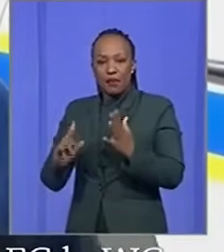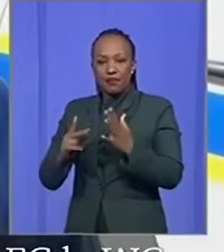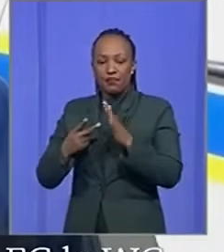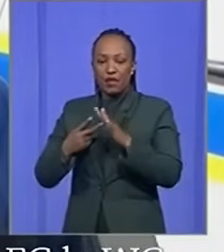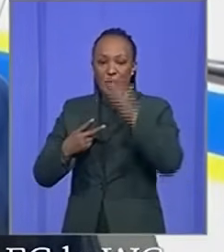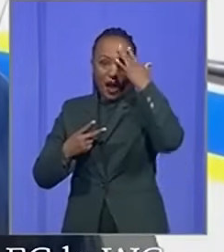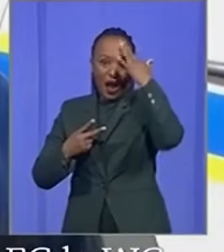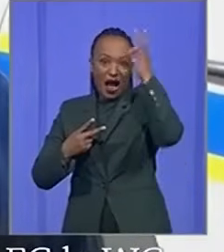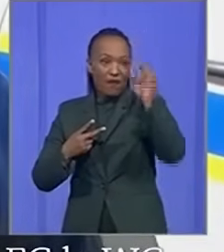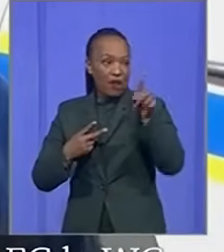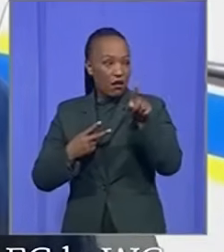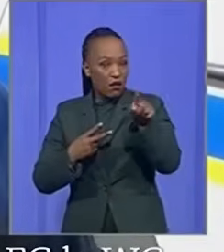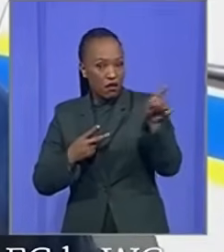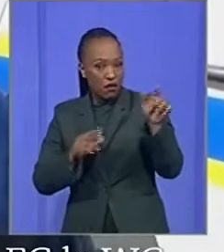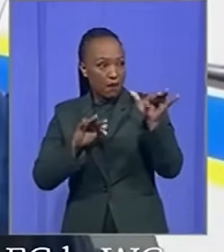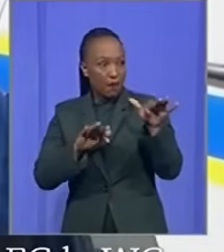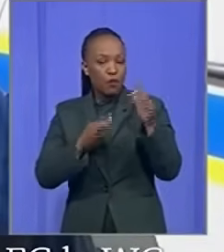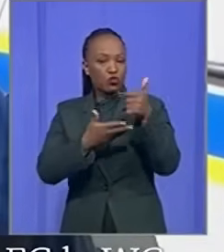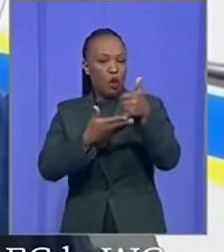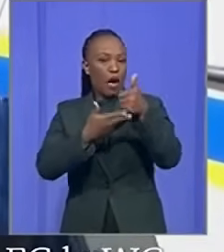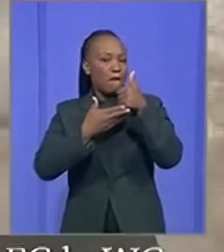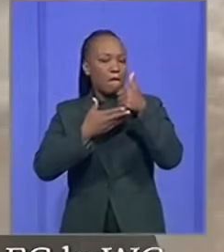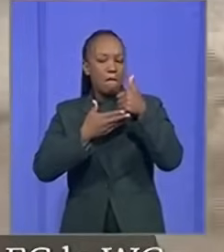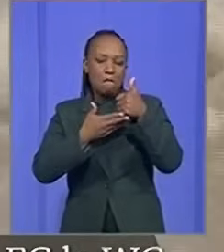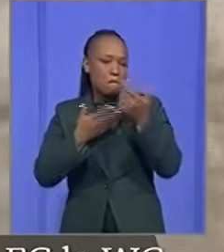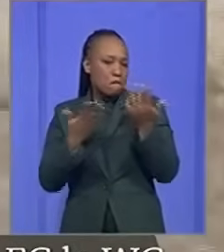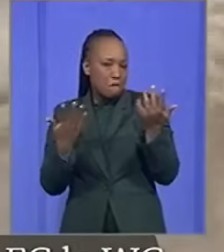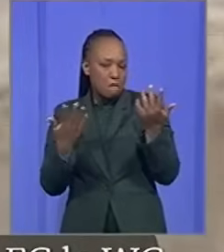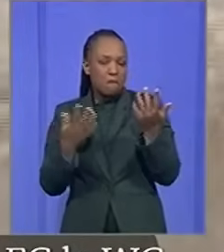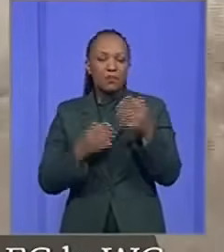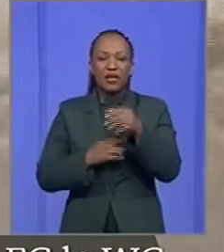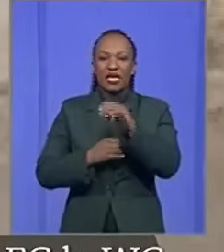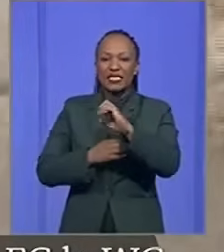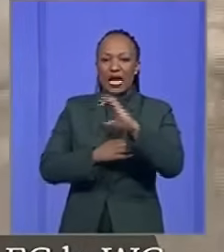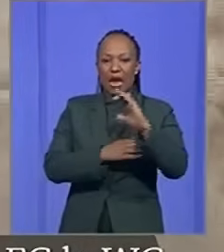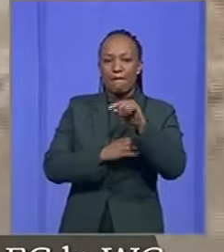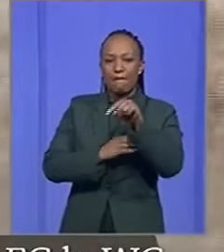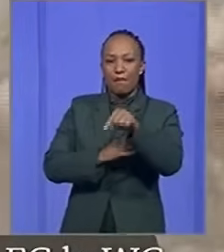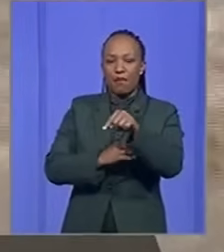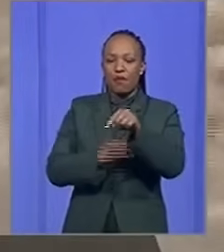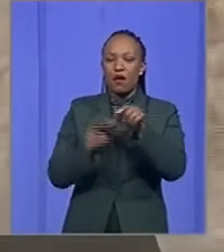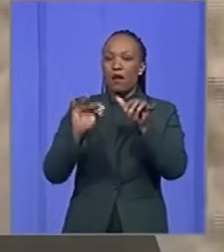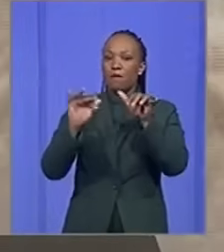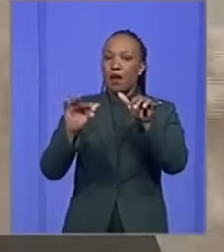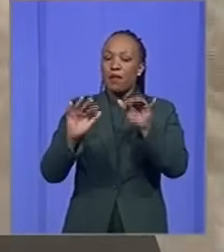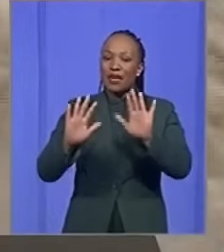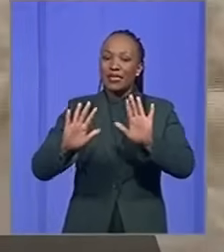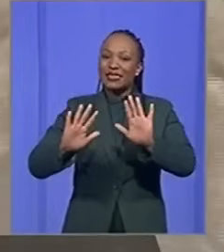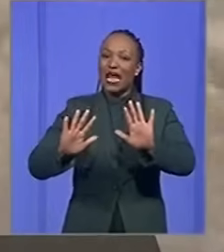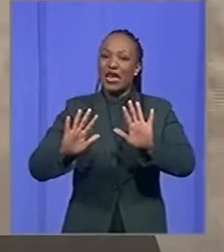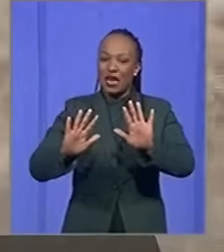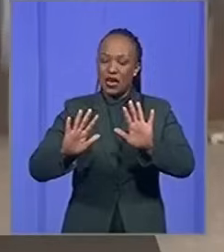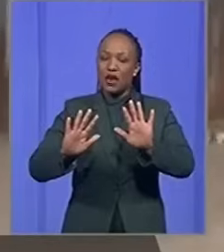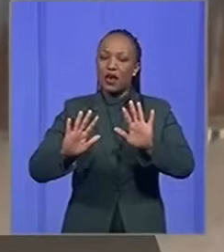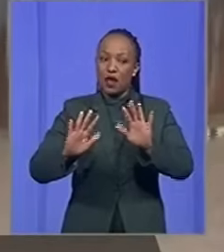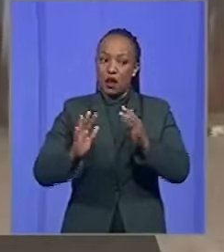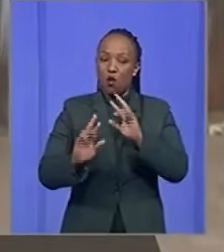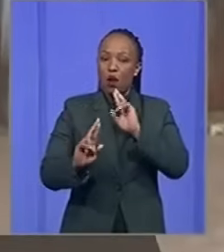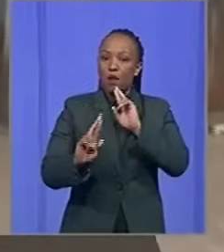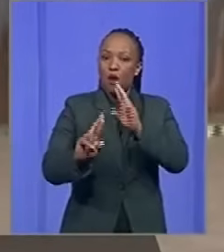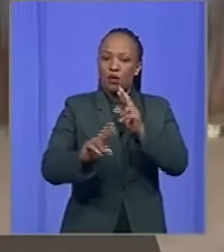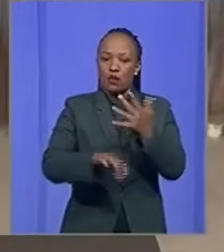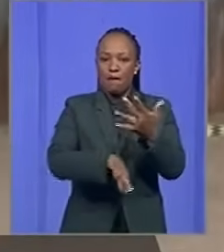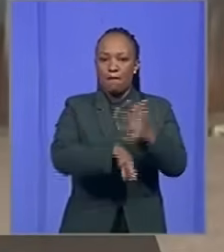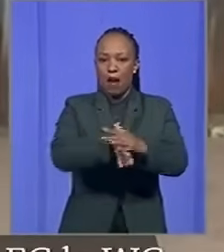come and help us sort this issue what we're having here. Ka Eastern Cape teng ke batho ba 10 ba seng ba tlalehilwe ba